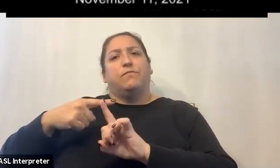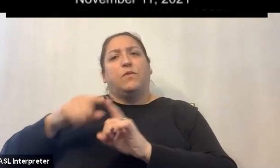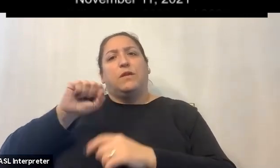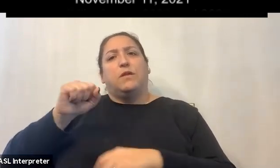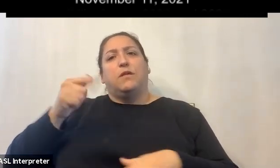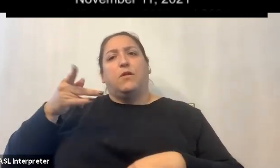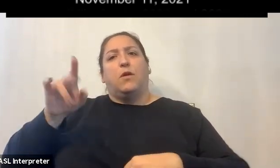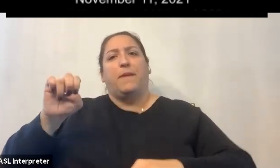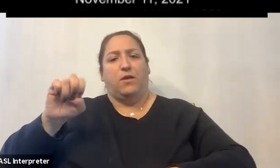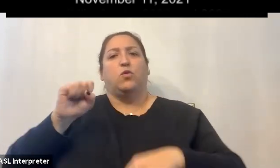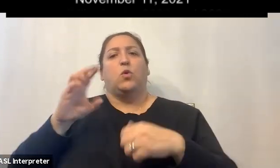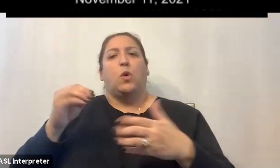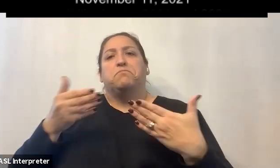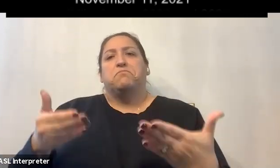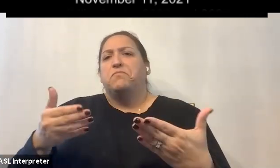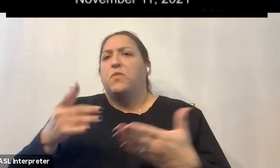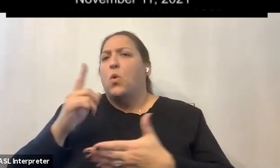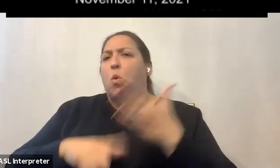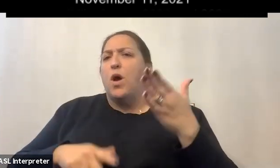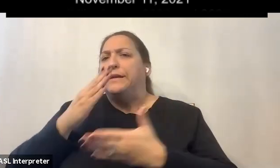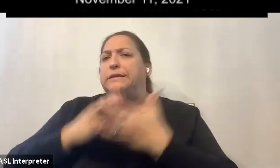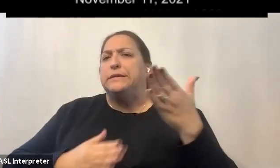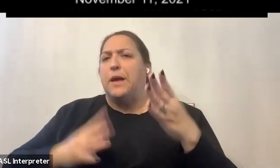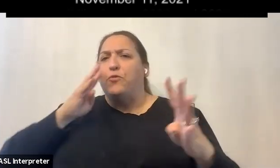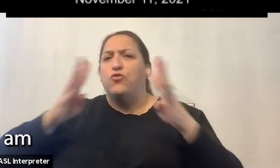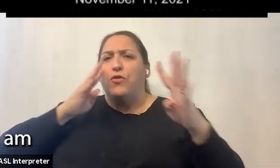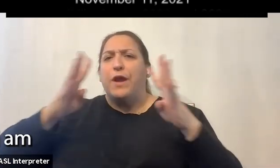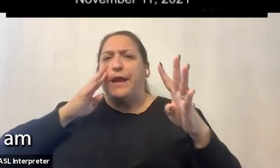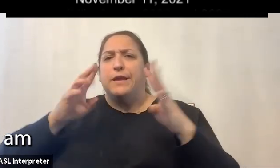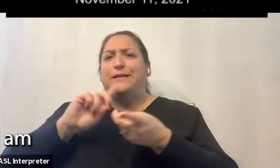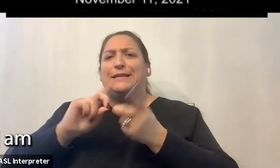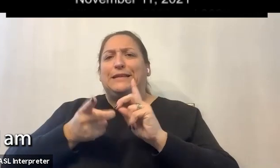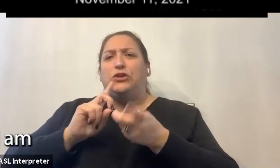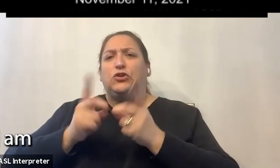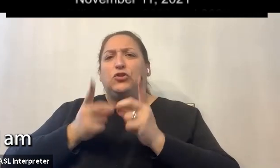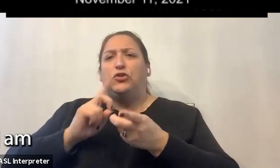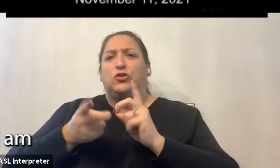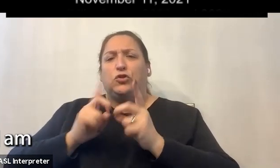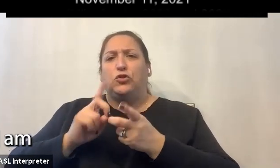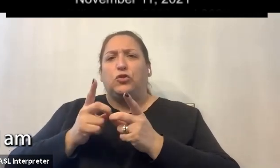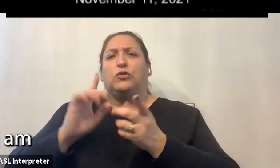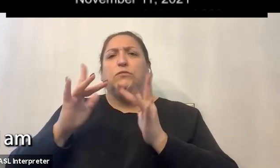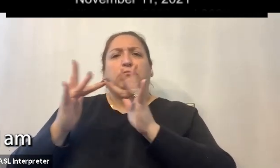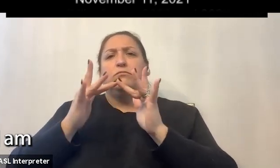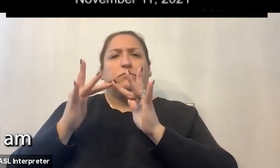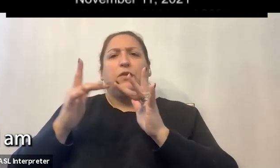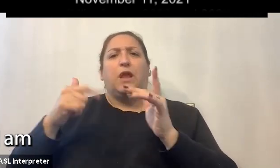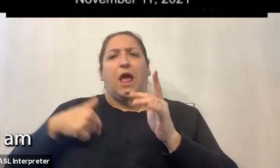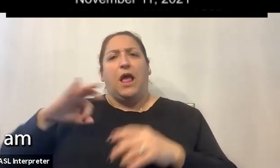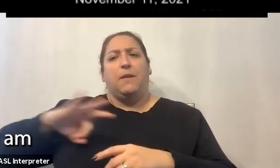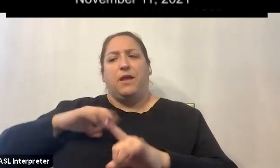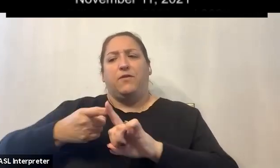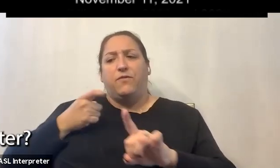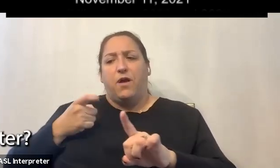further ado, what are some creative digital outreach mechanisms that I have benefited from and that